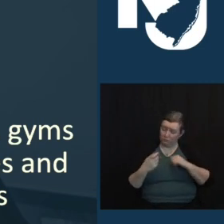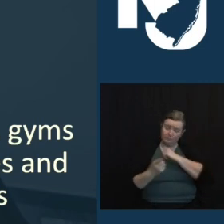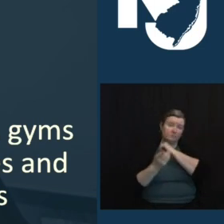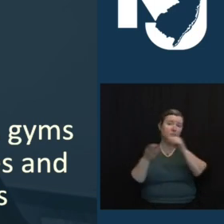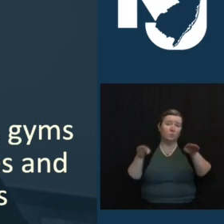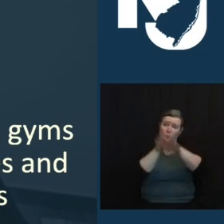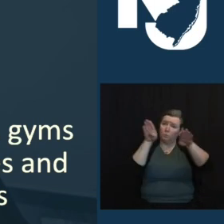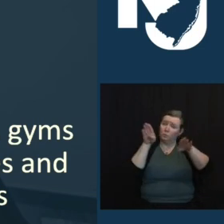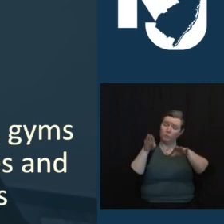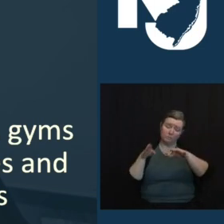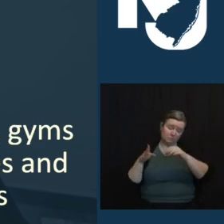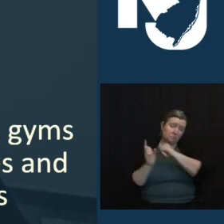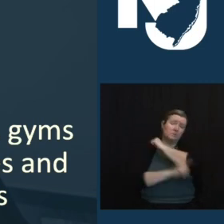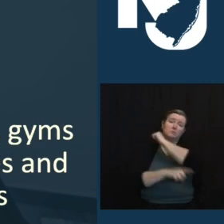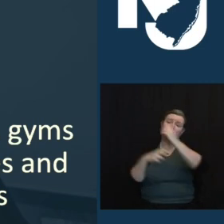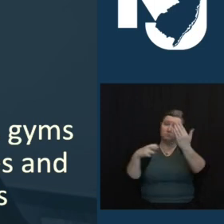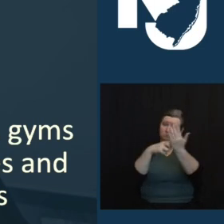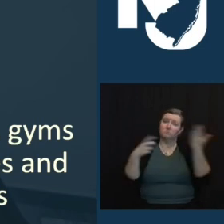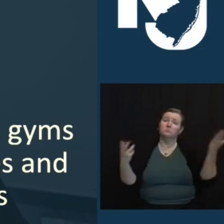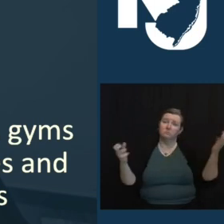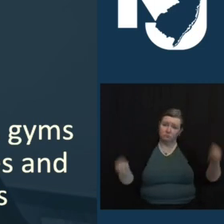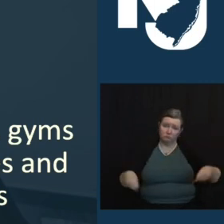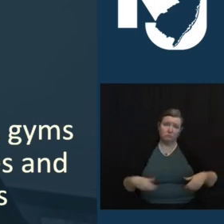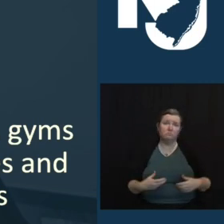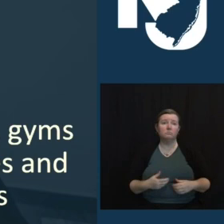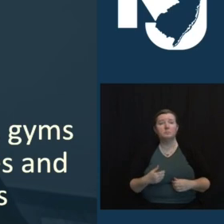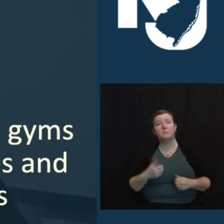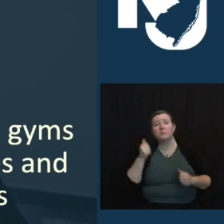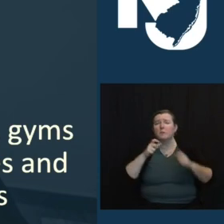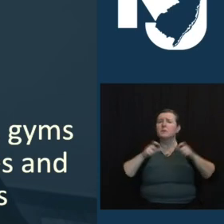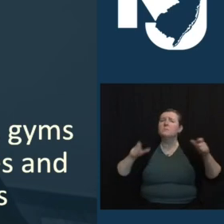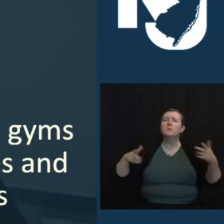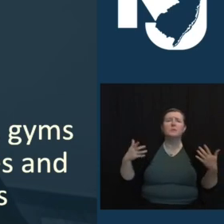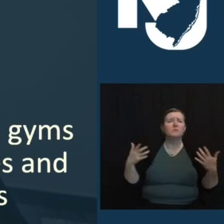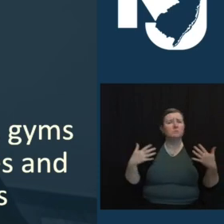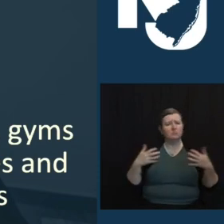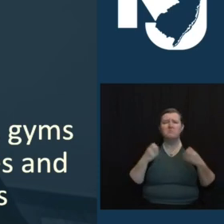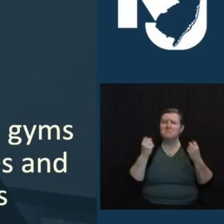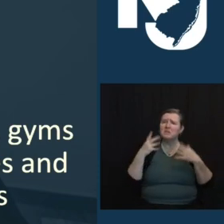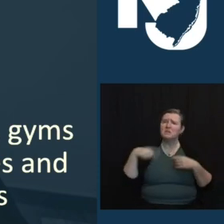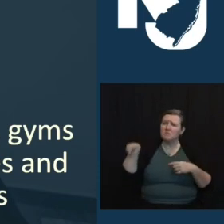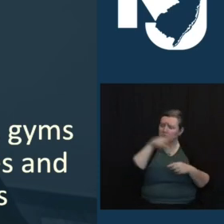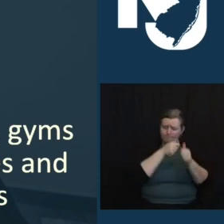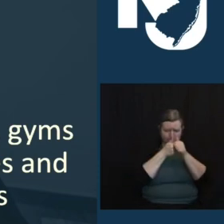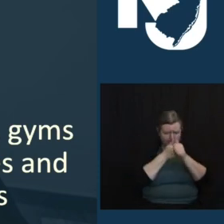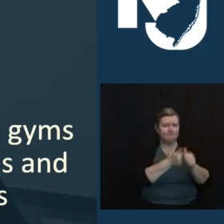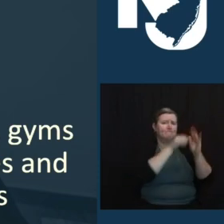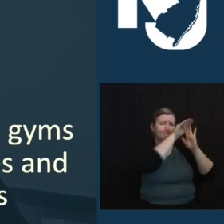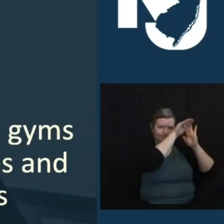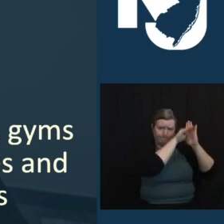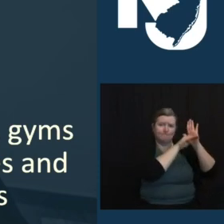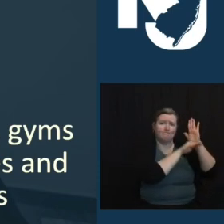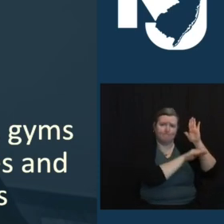Again, the overwhelming amount of folks out there, by the millions, have done and continue to do the right